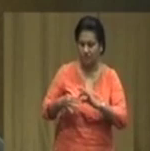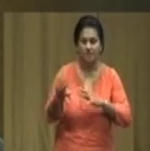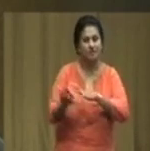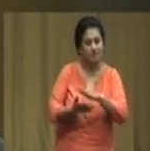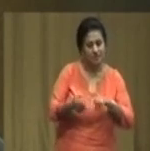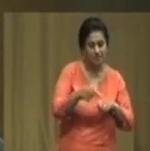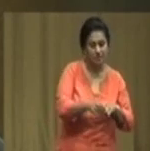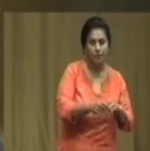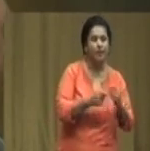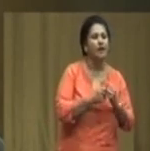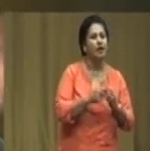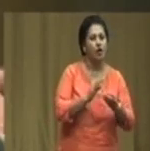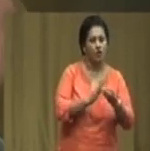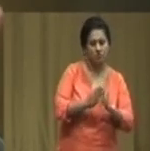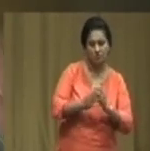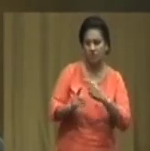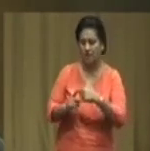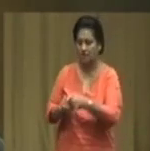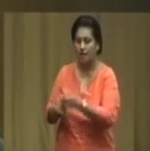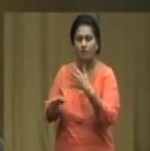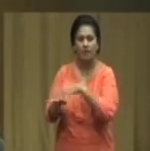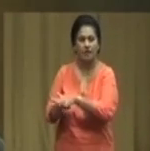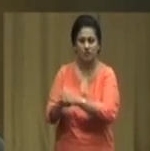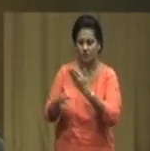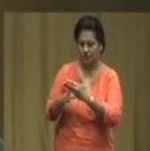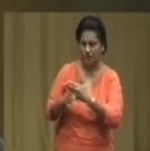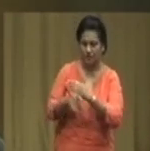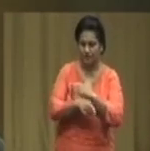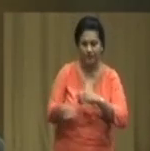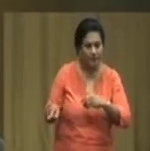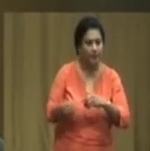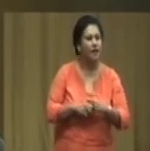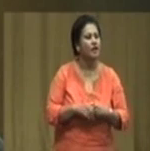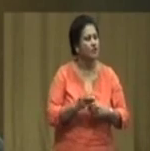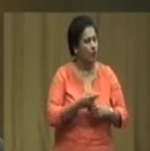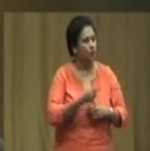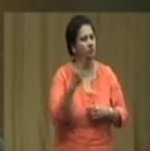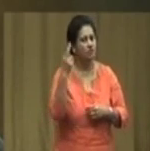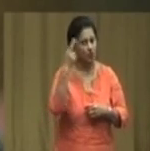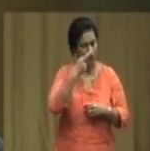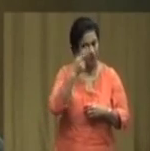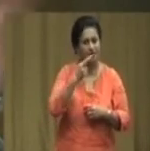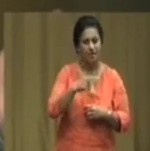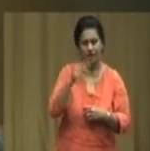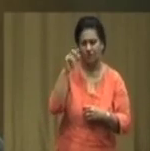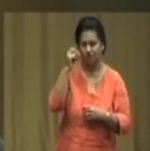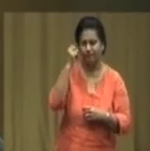work. Your candor on the risks, of course, are well noted, but as you say, I mean, this